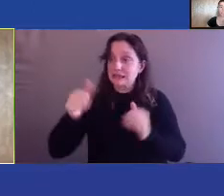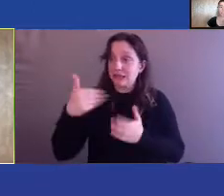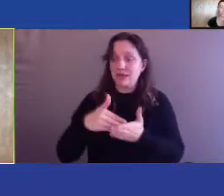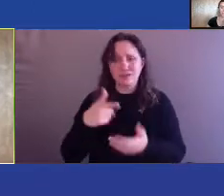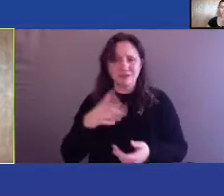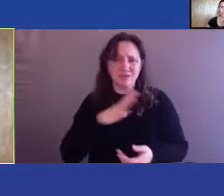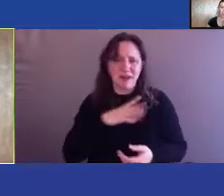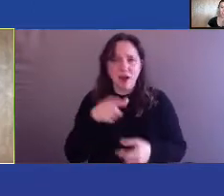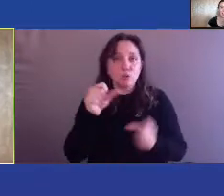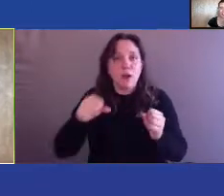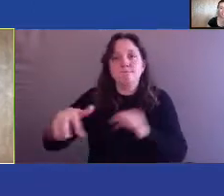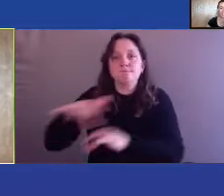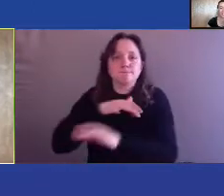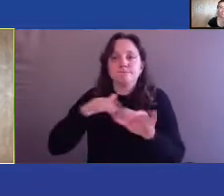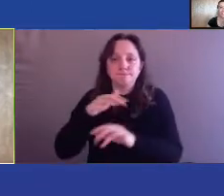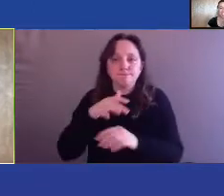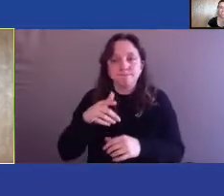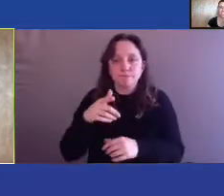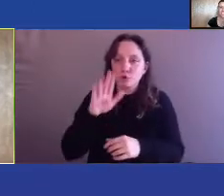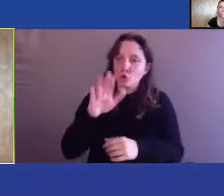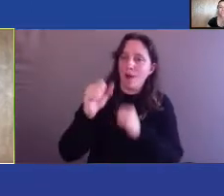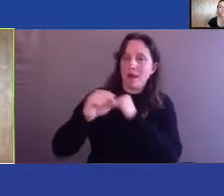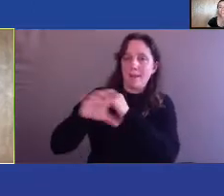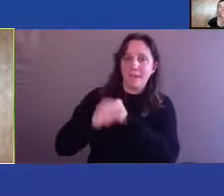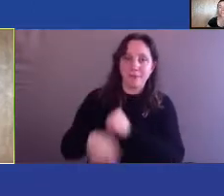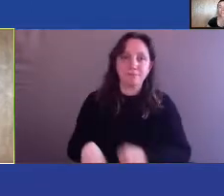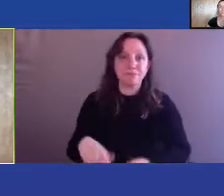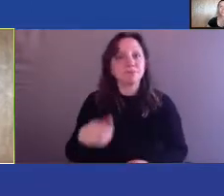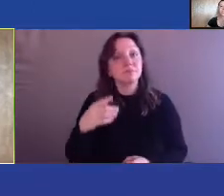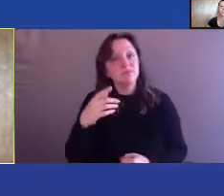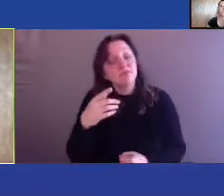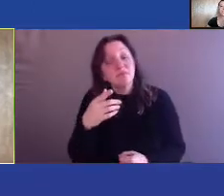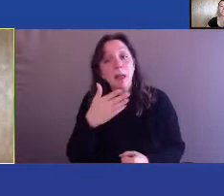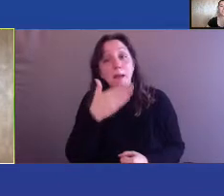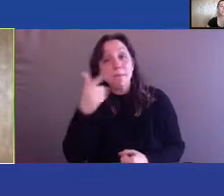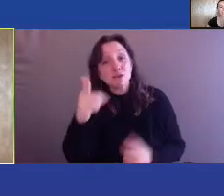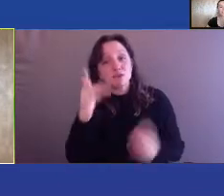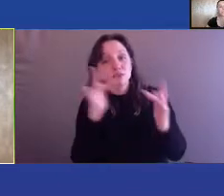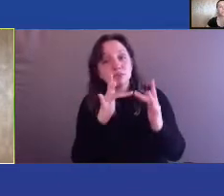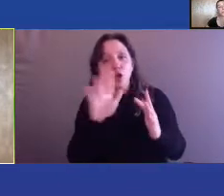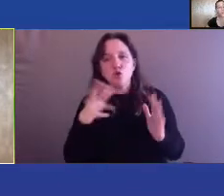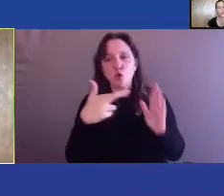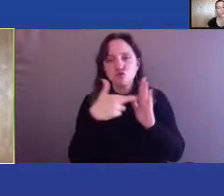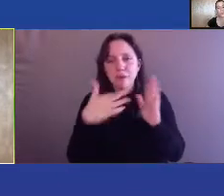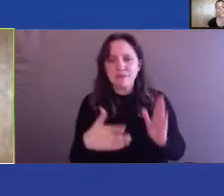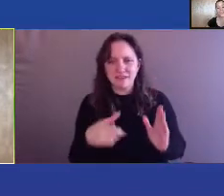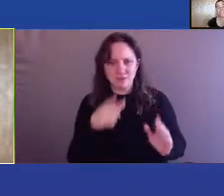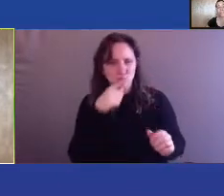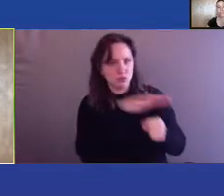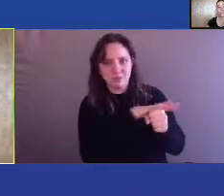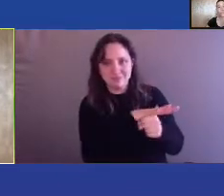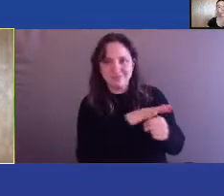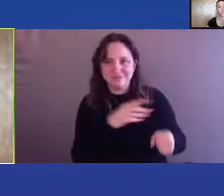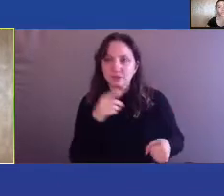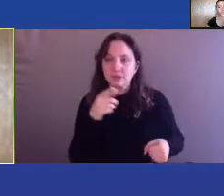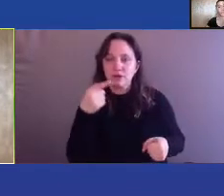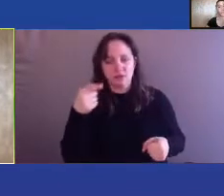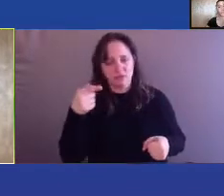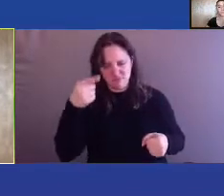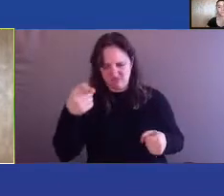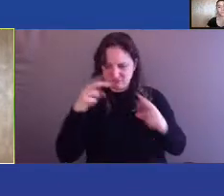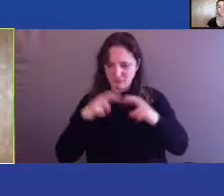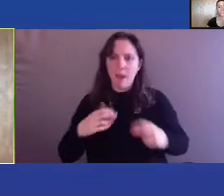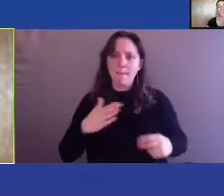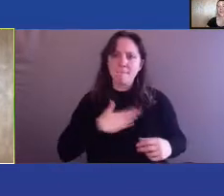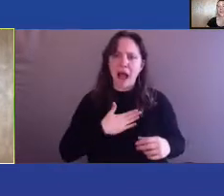Either way, the first step to activating your advocacy directly with your legislators is to find out who represents the districts where you live and